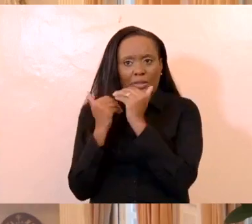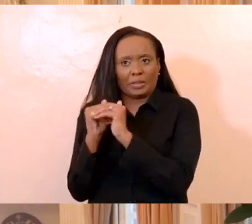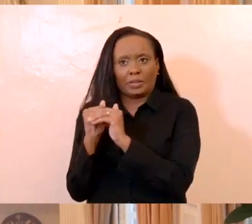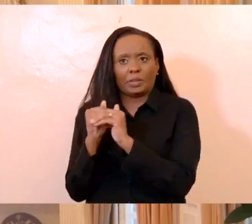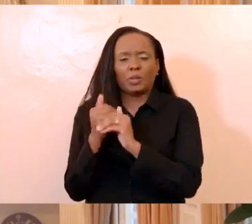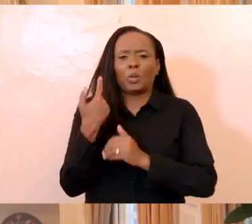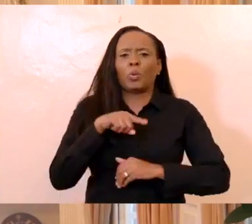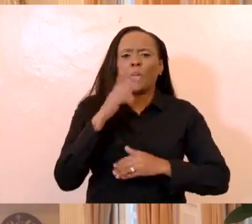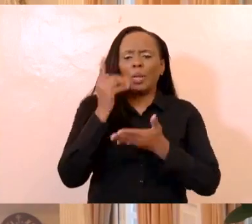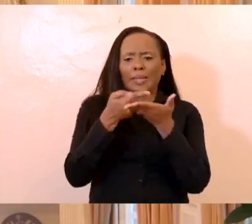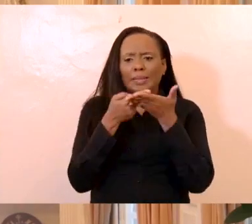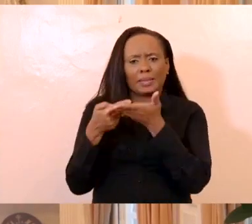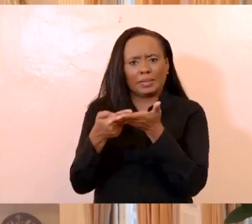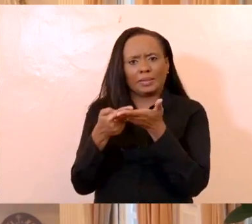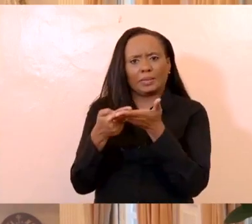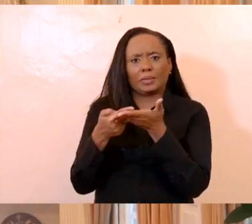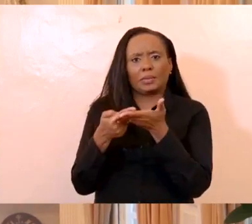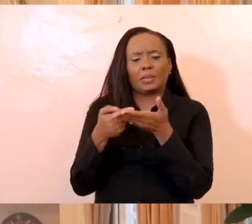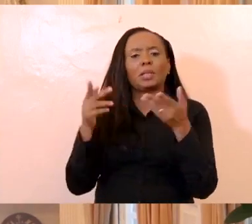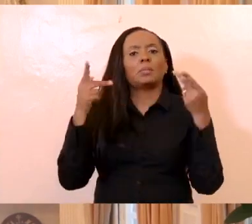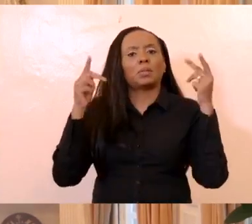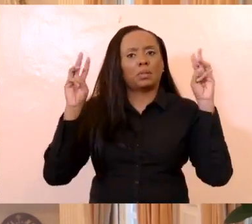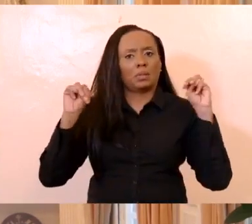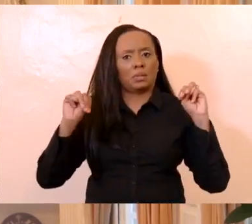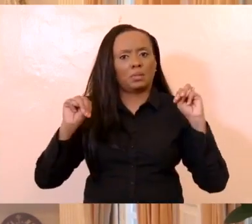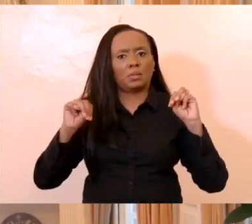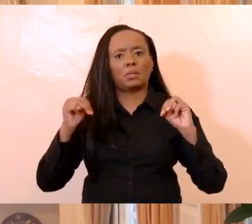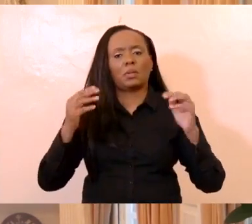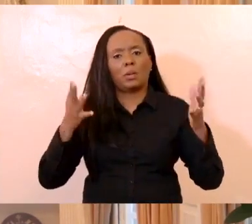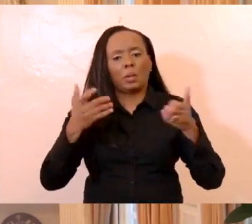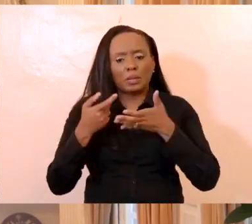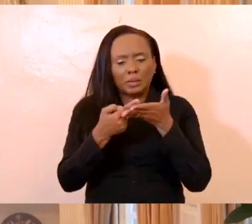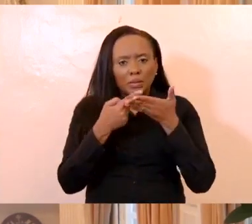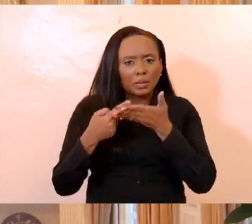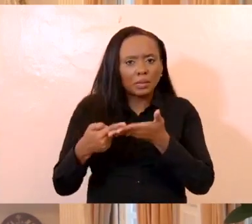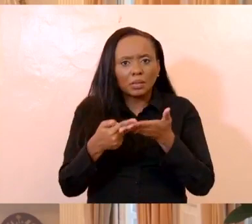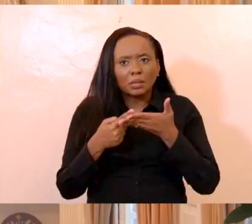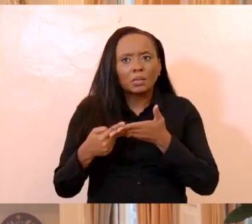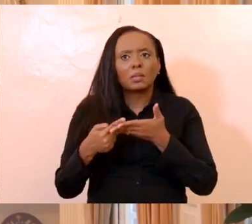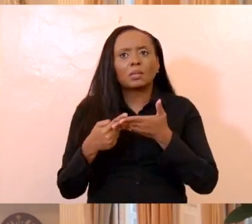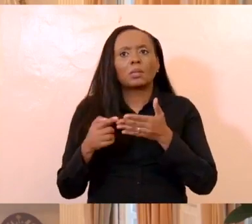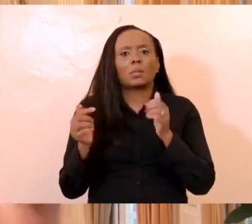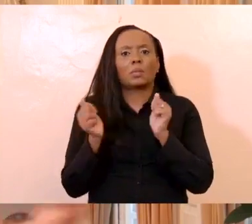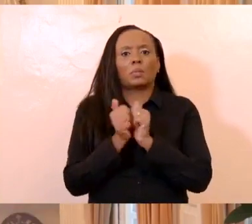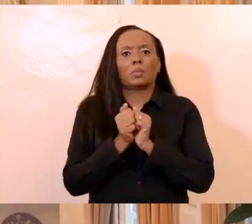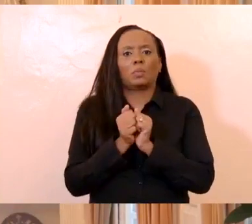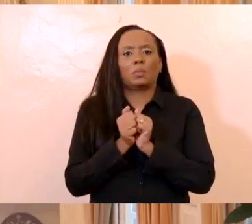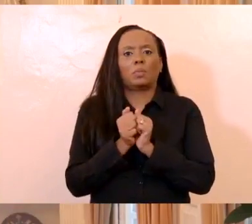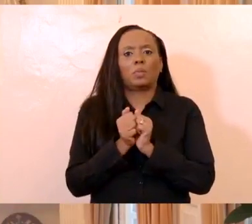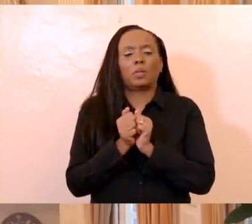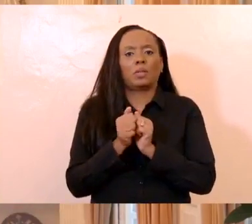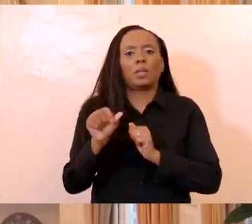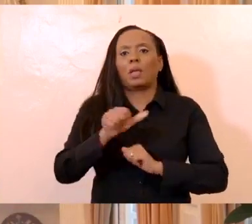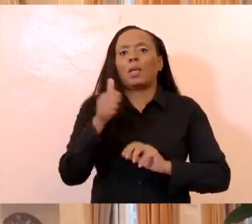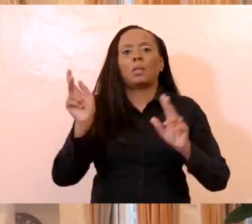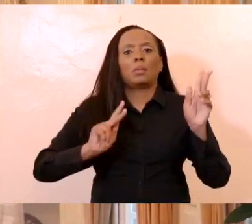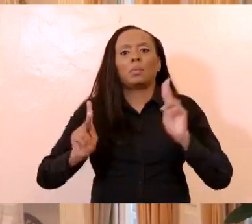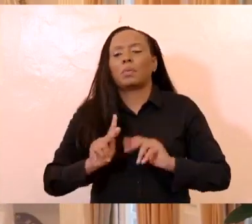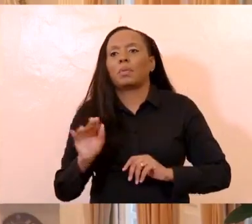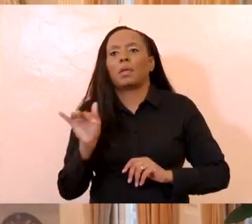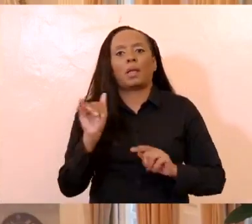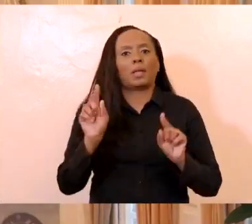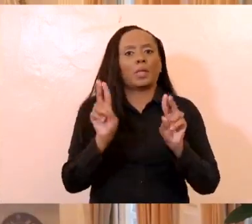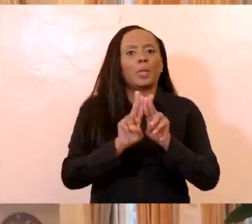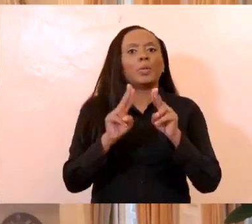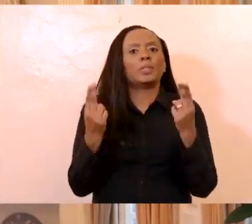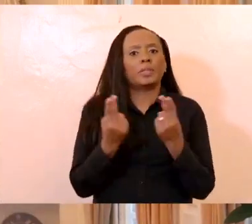days because the Prime Minister also has a commitment to discuss such matters with a wider social partnership.